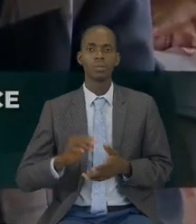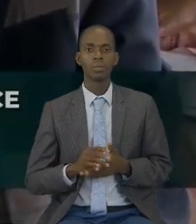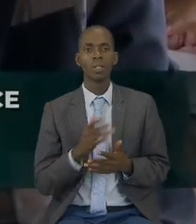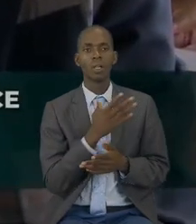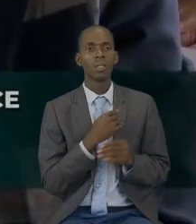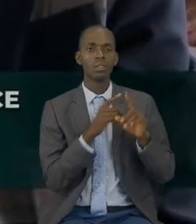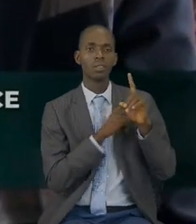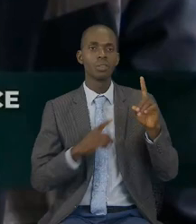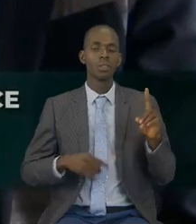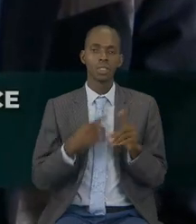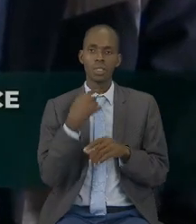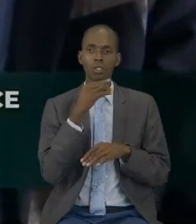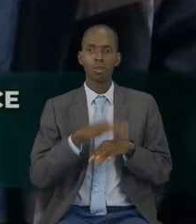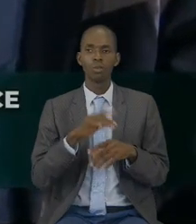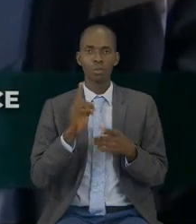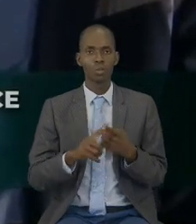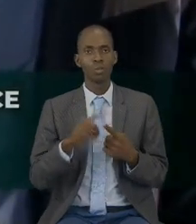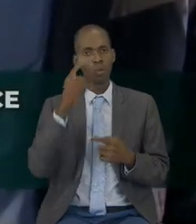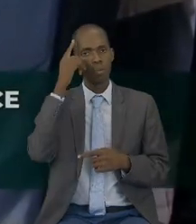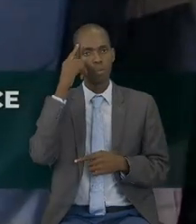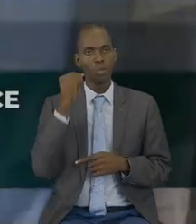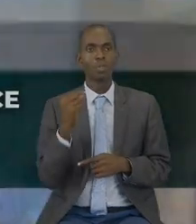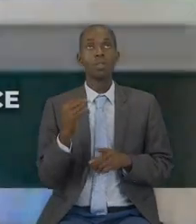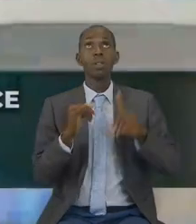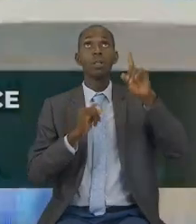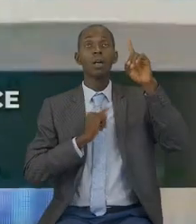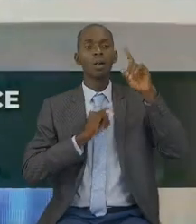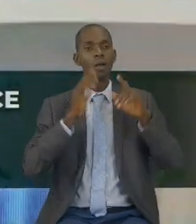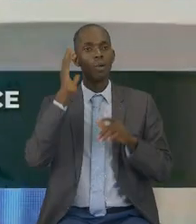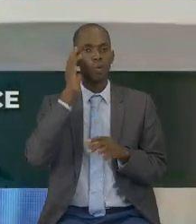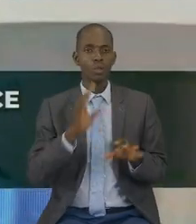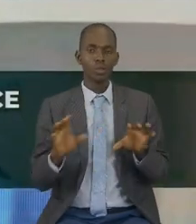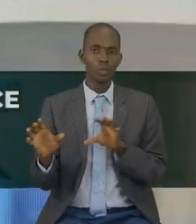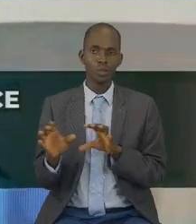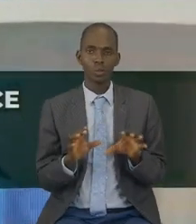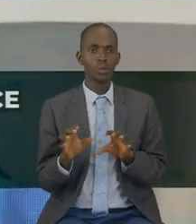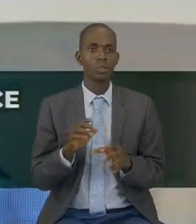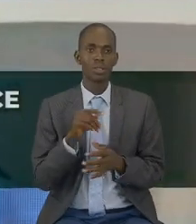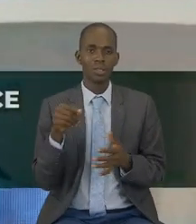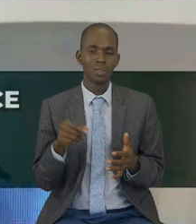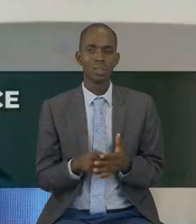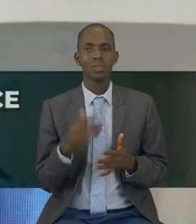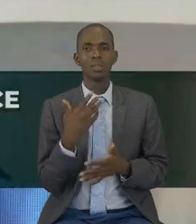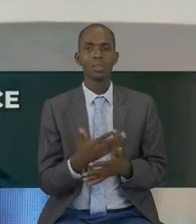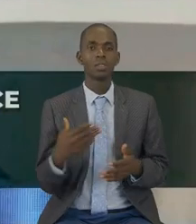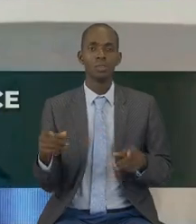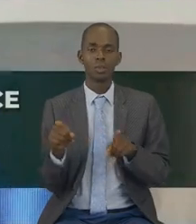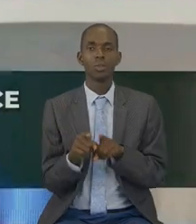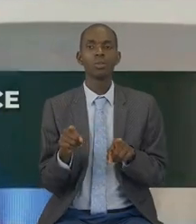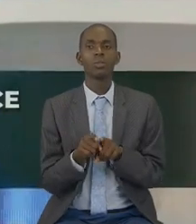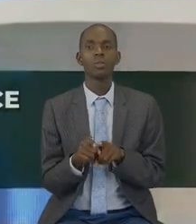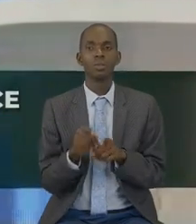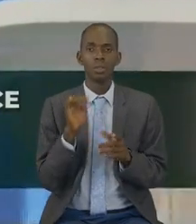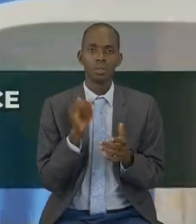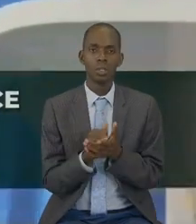Lord said unto Moses, I will do this thing also